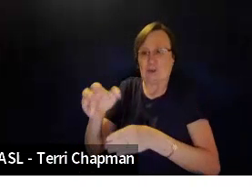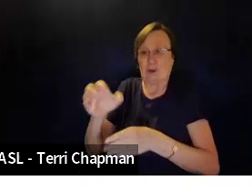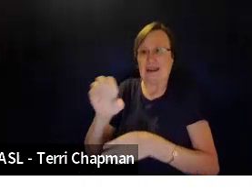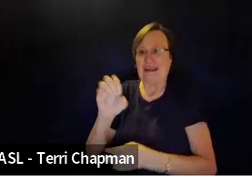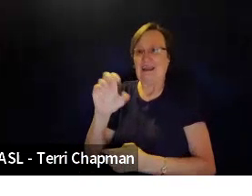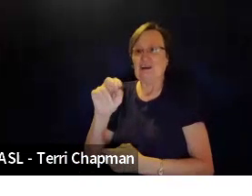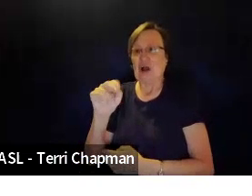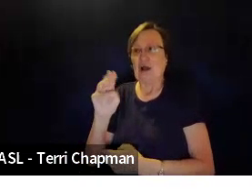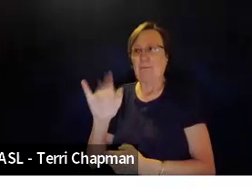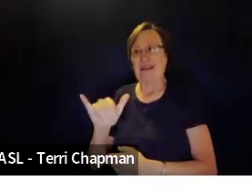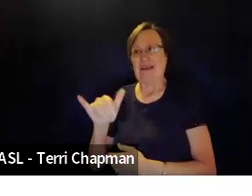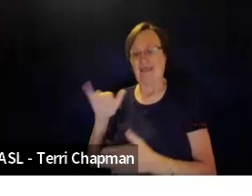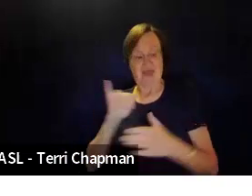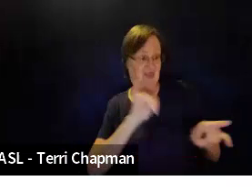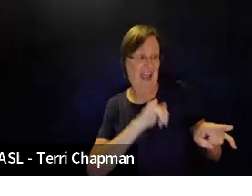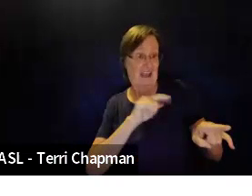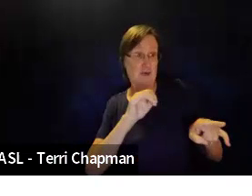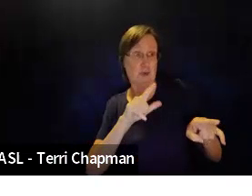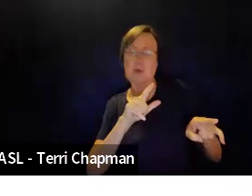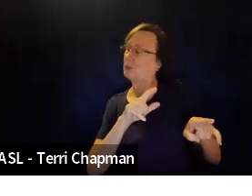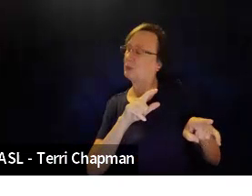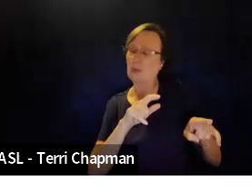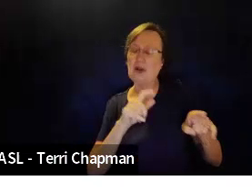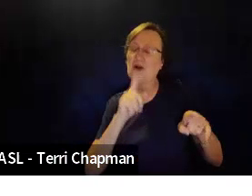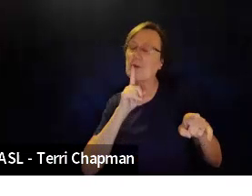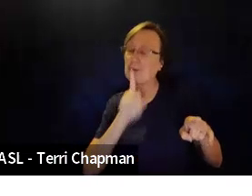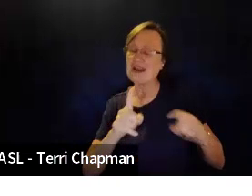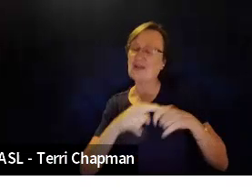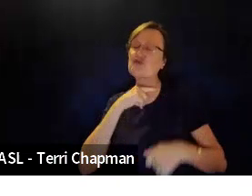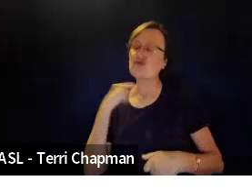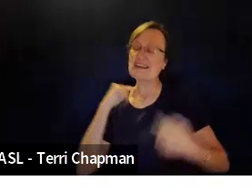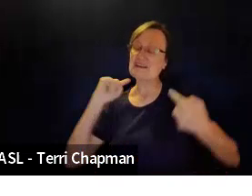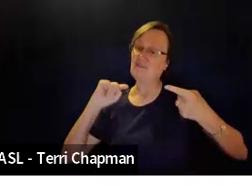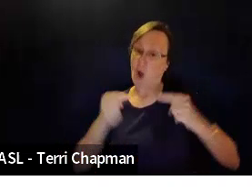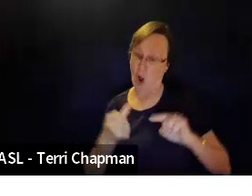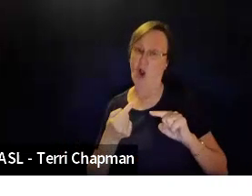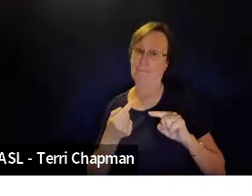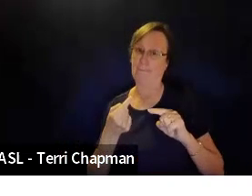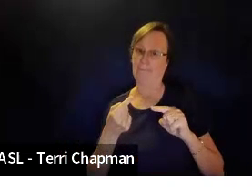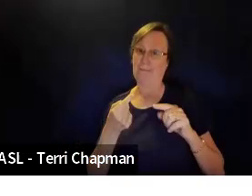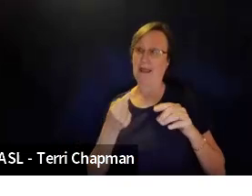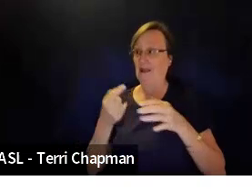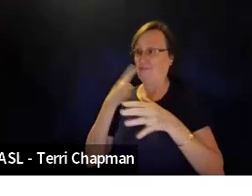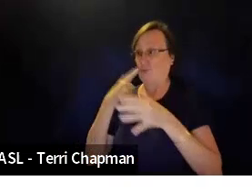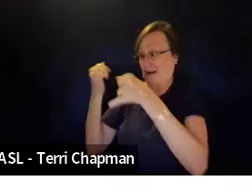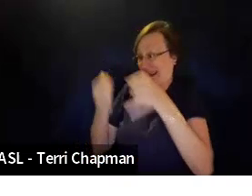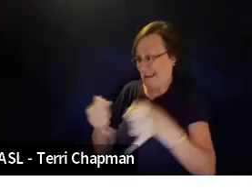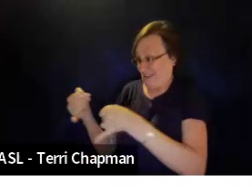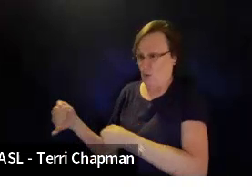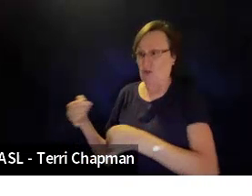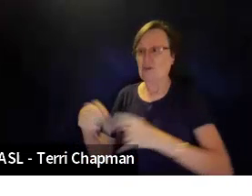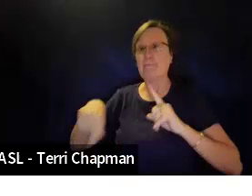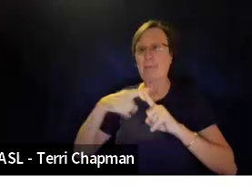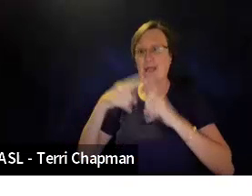tool is posing a very real and immediate risk of harm individually, as well as at a macro level for the